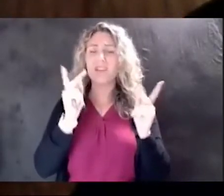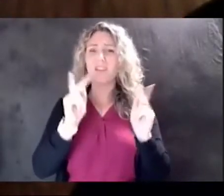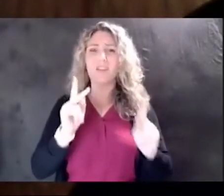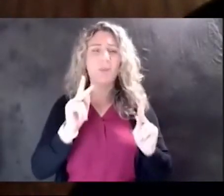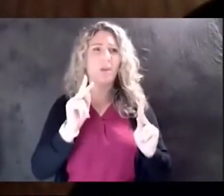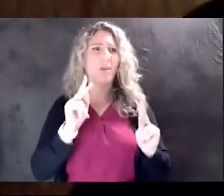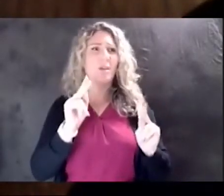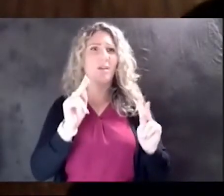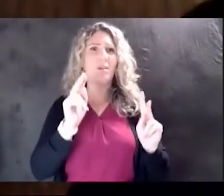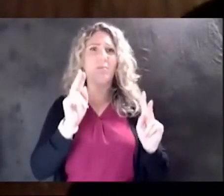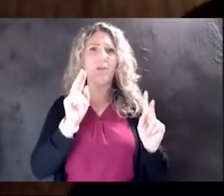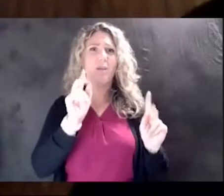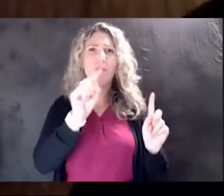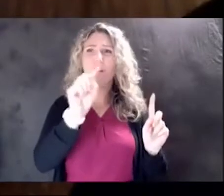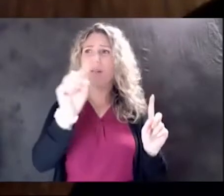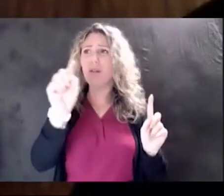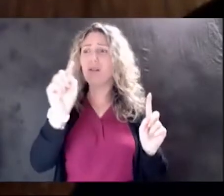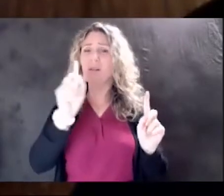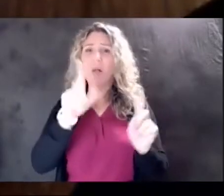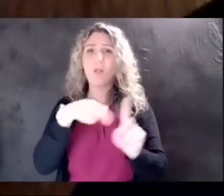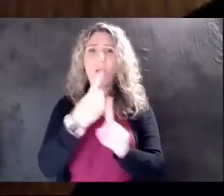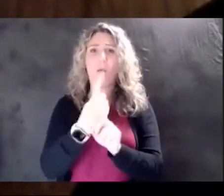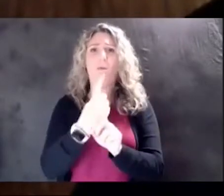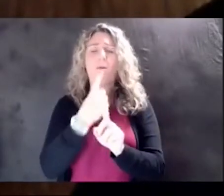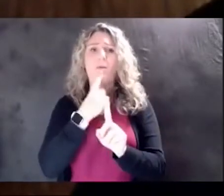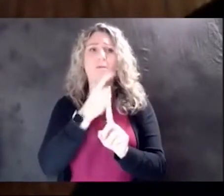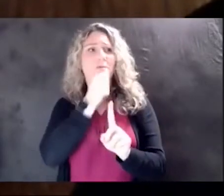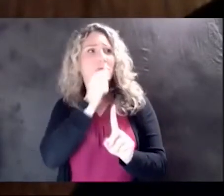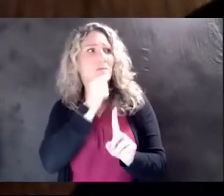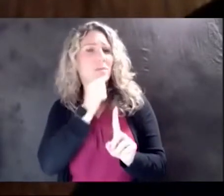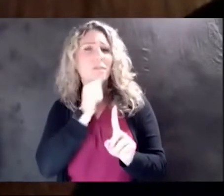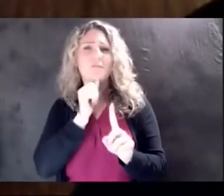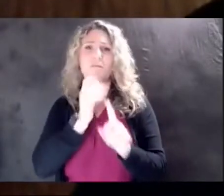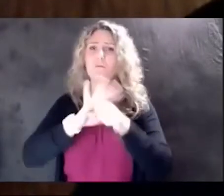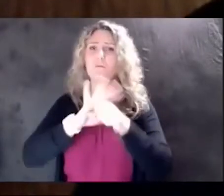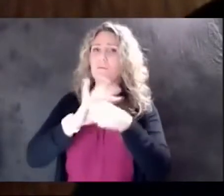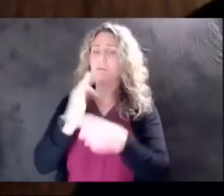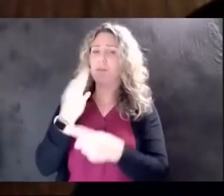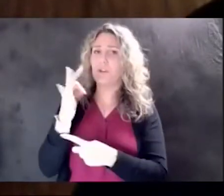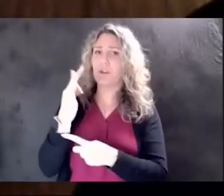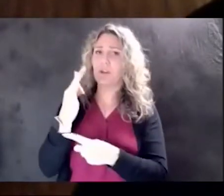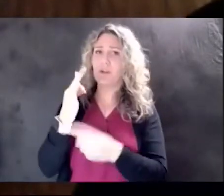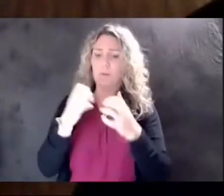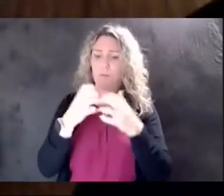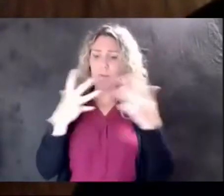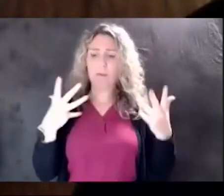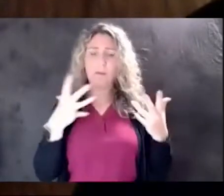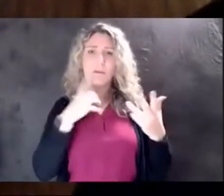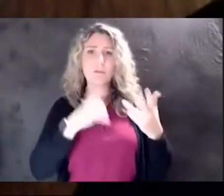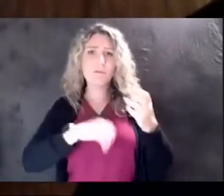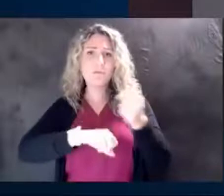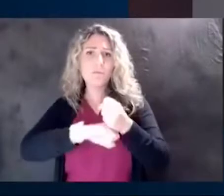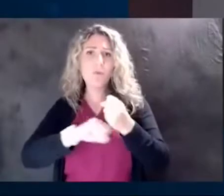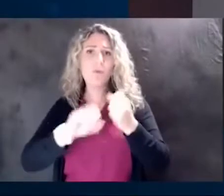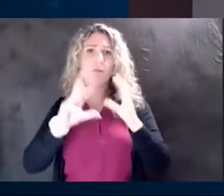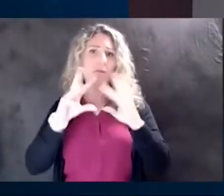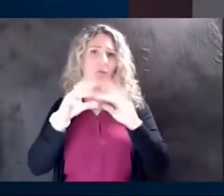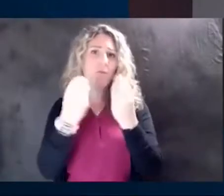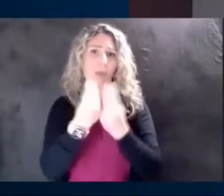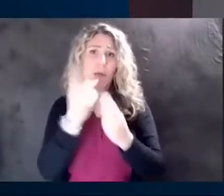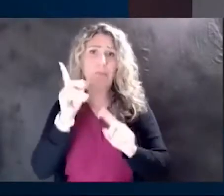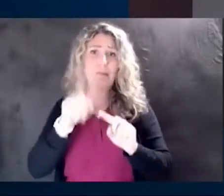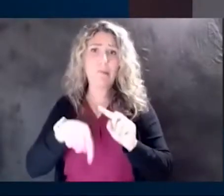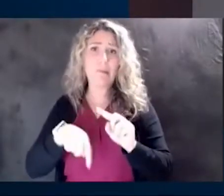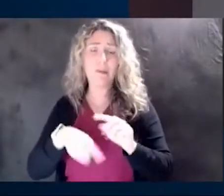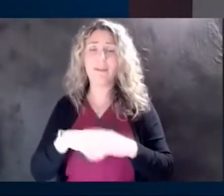alone and suffering through COVID-19 without the support of family. Well, and here you are